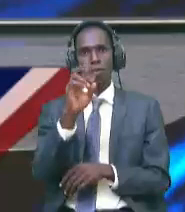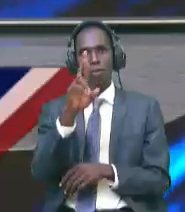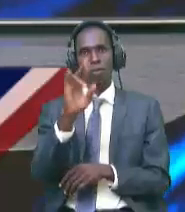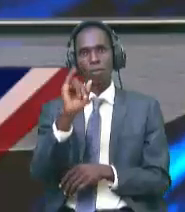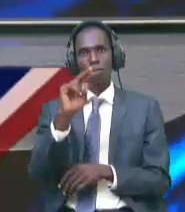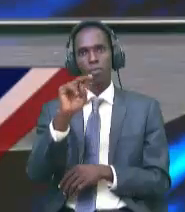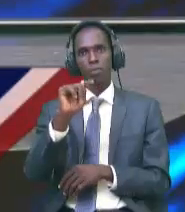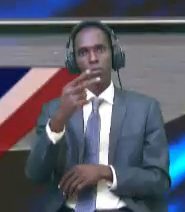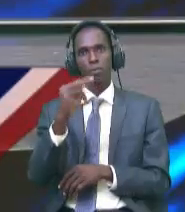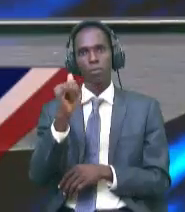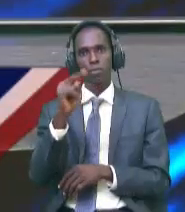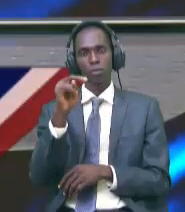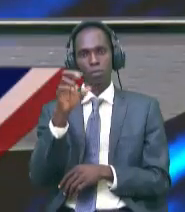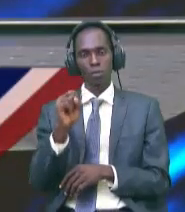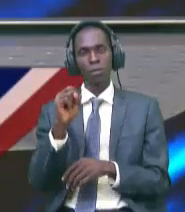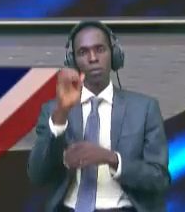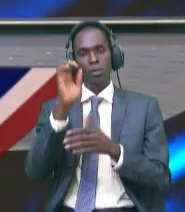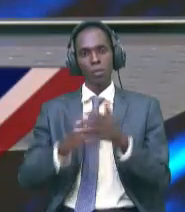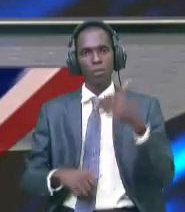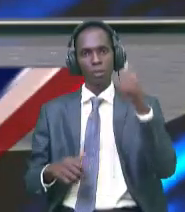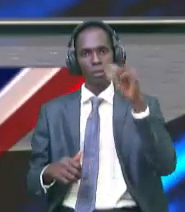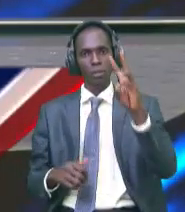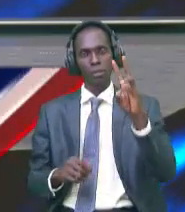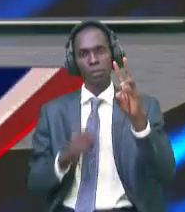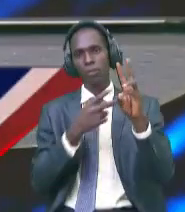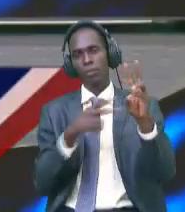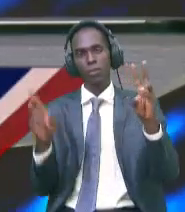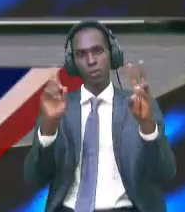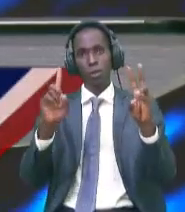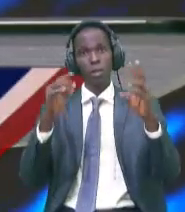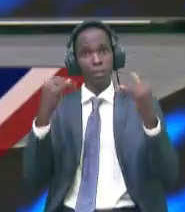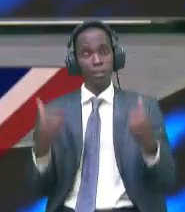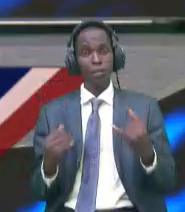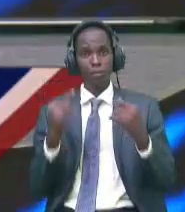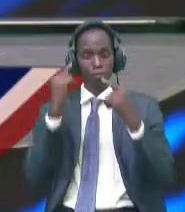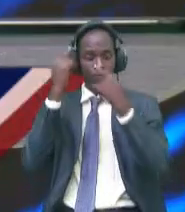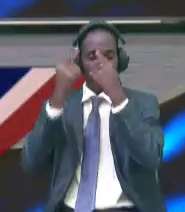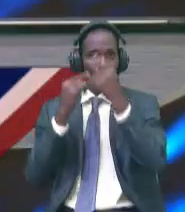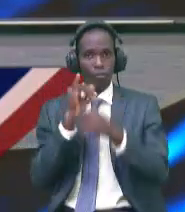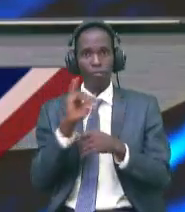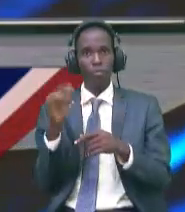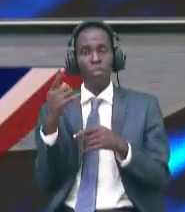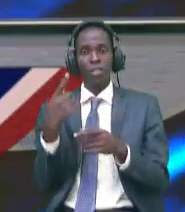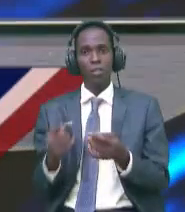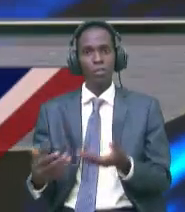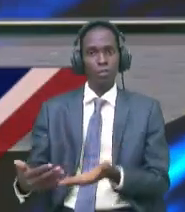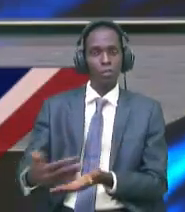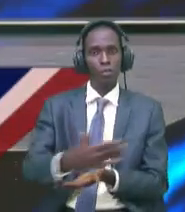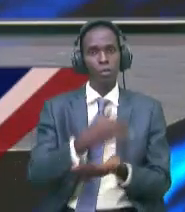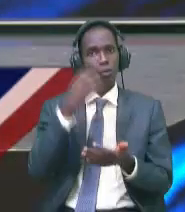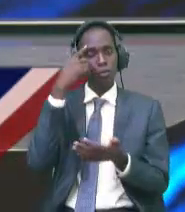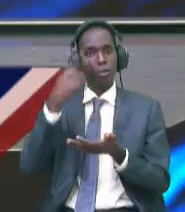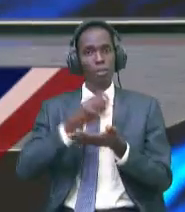16, reading from verse 1. Now, concerning the collection for the saints,